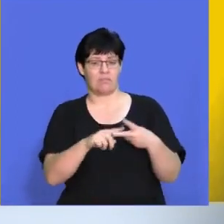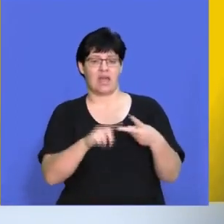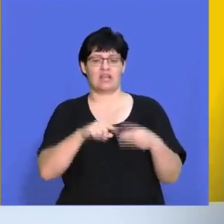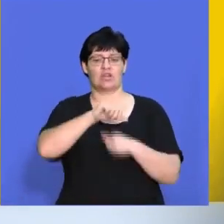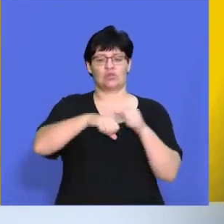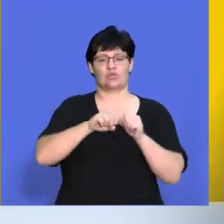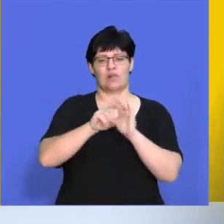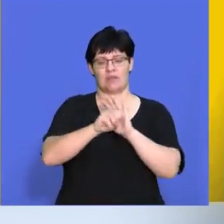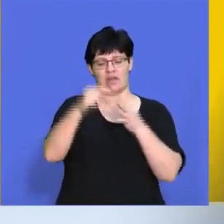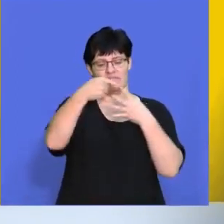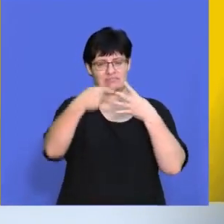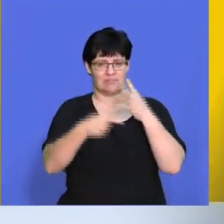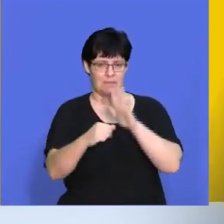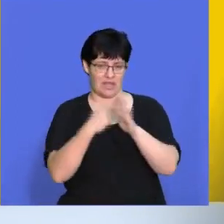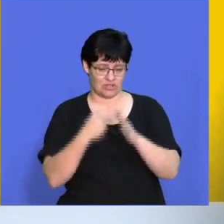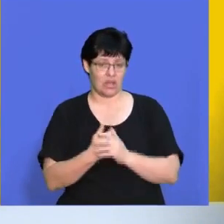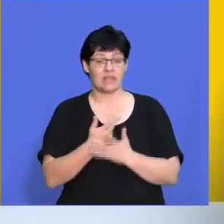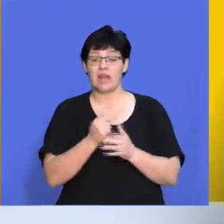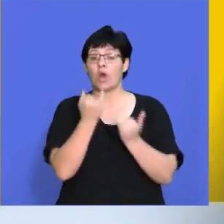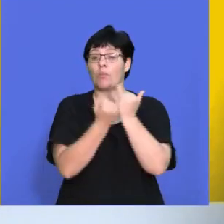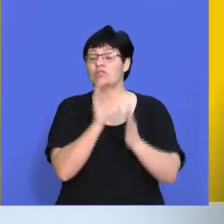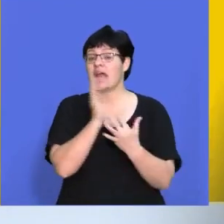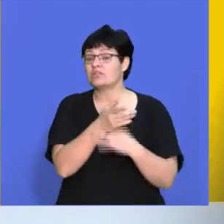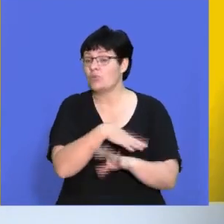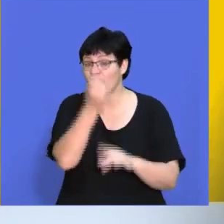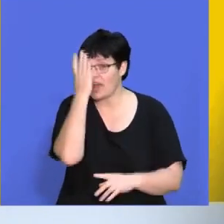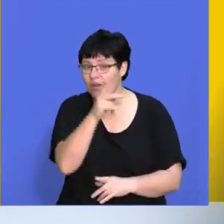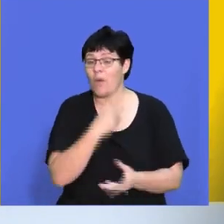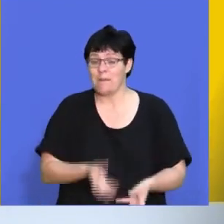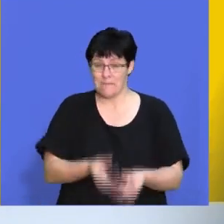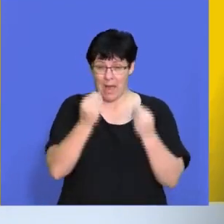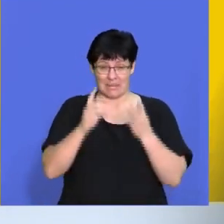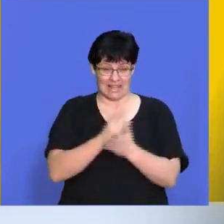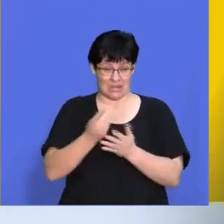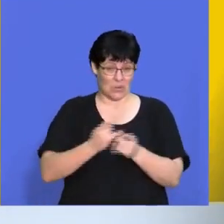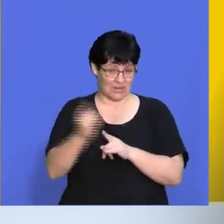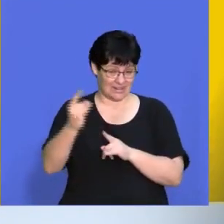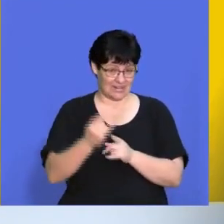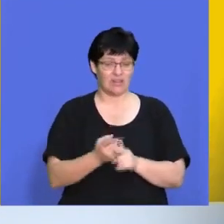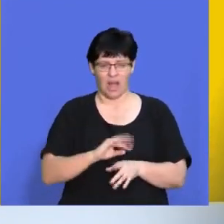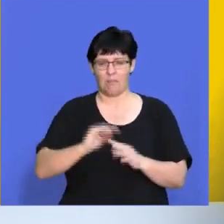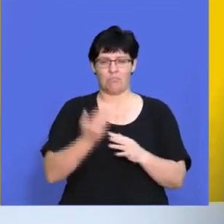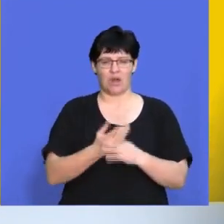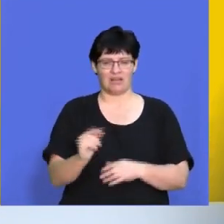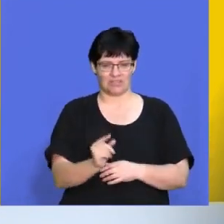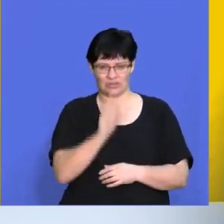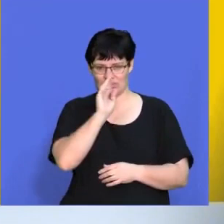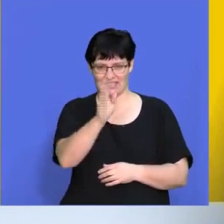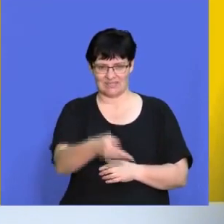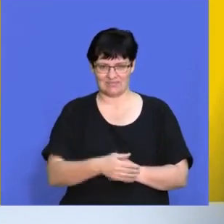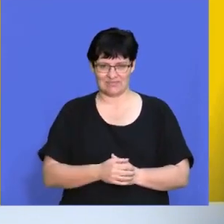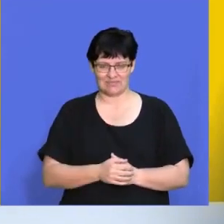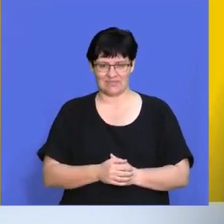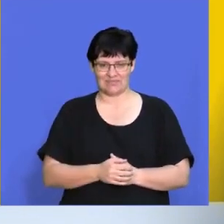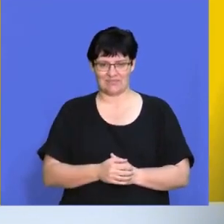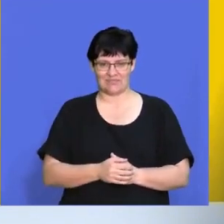as well as our social media pages. And don't forget to enter that competition to stand yourself a chance to win data. But then let's take a quick break and we'll